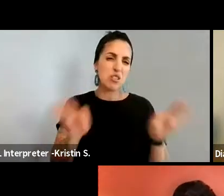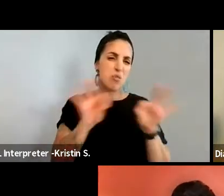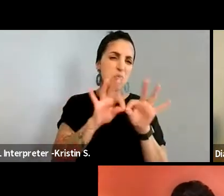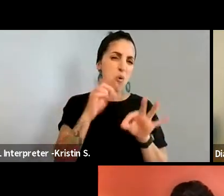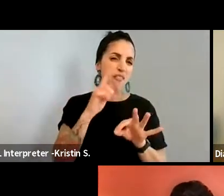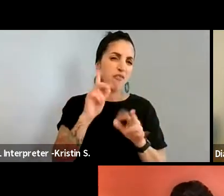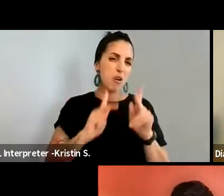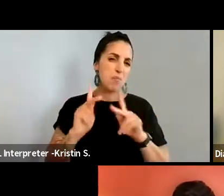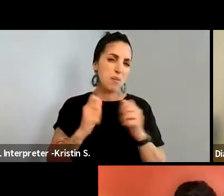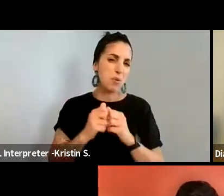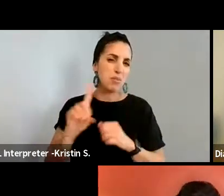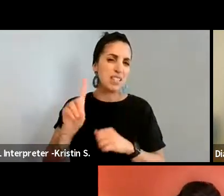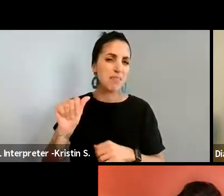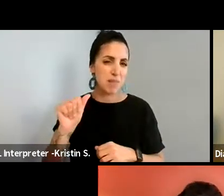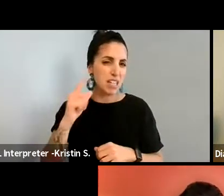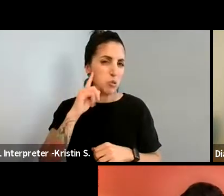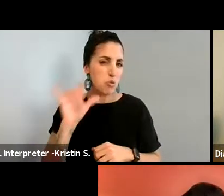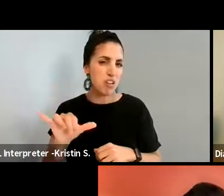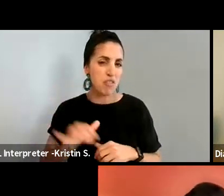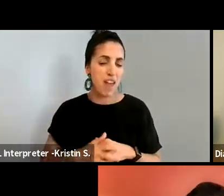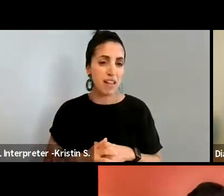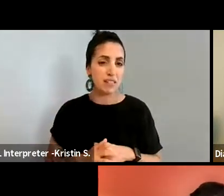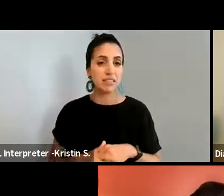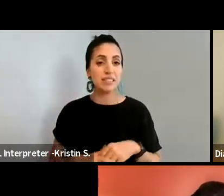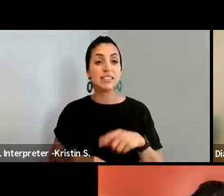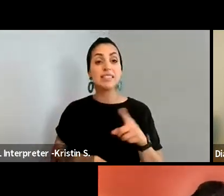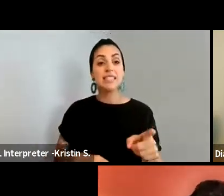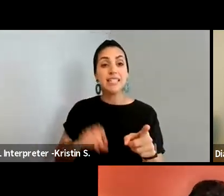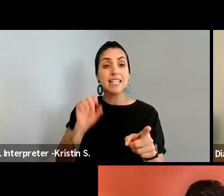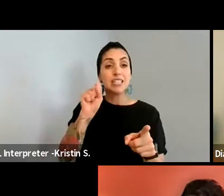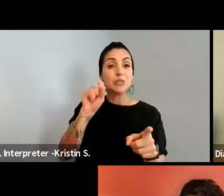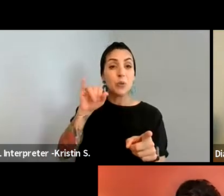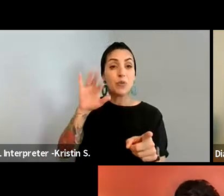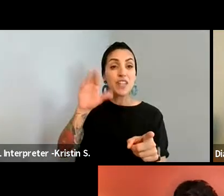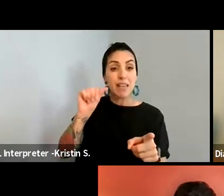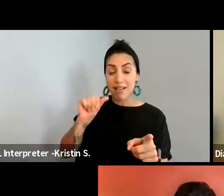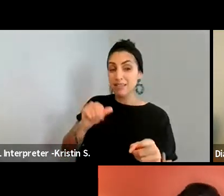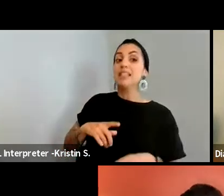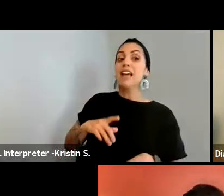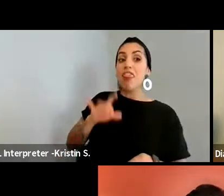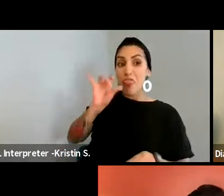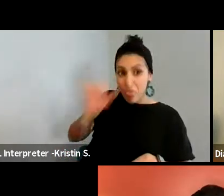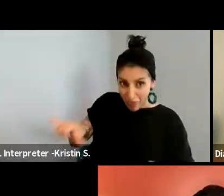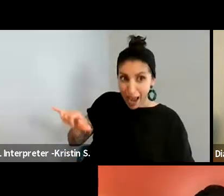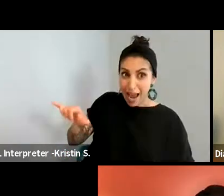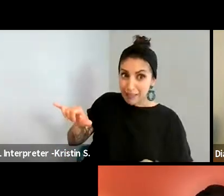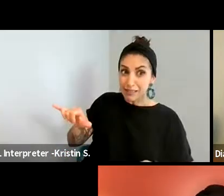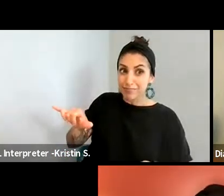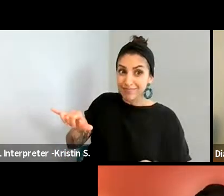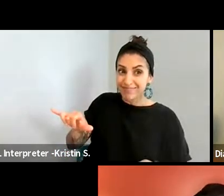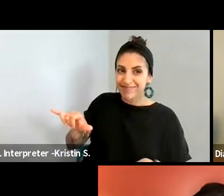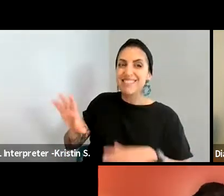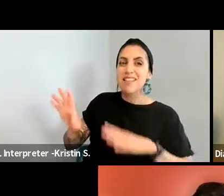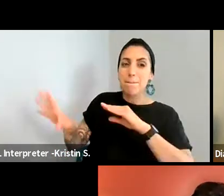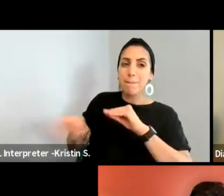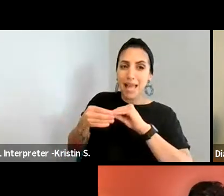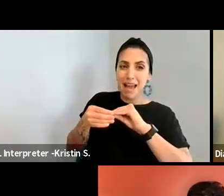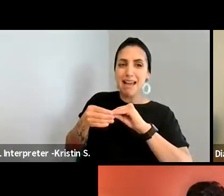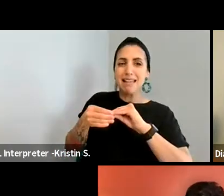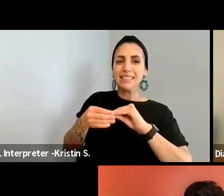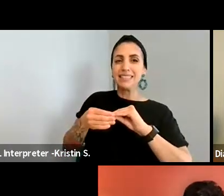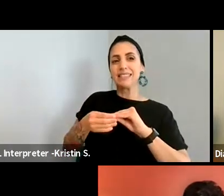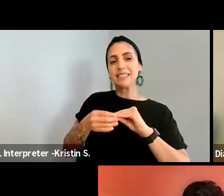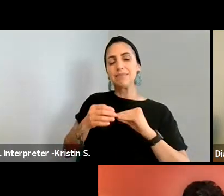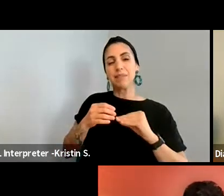I would say that what Christine just said, and, younger me or someone